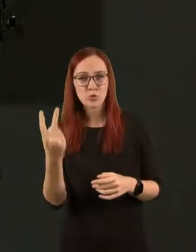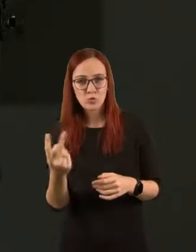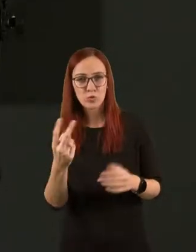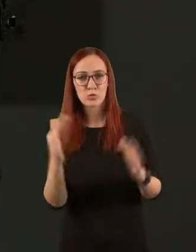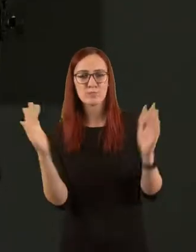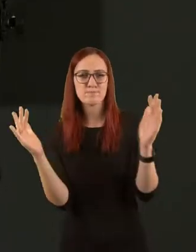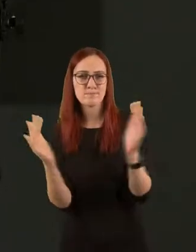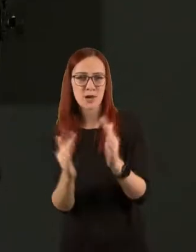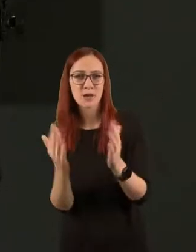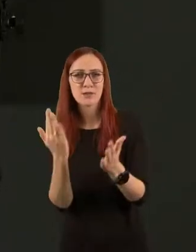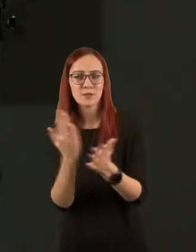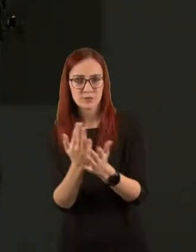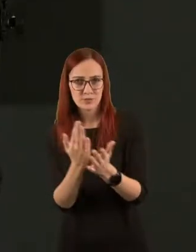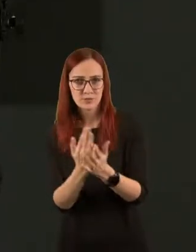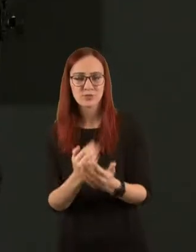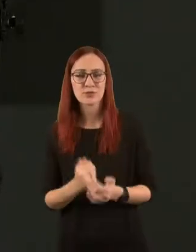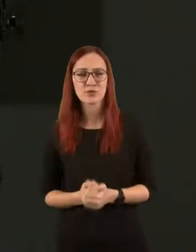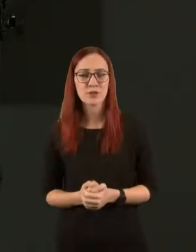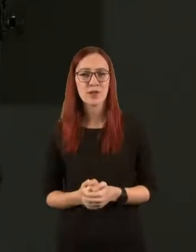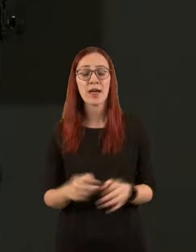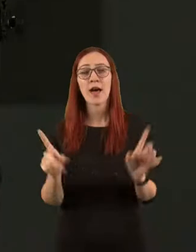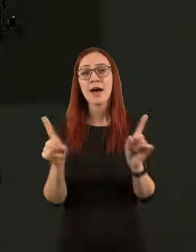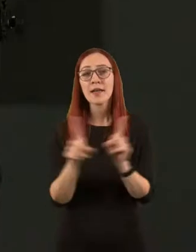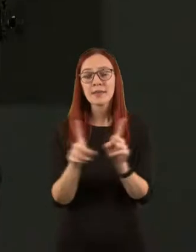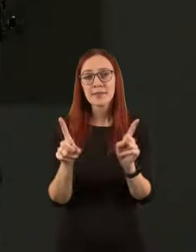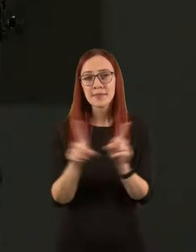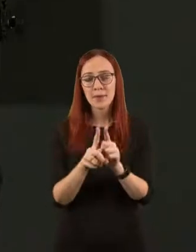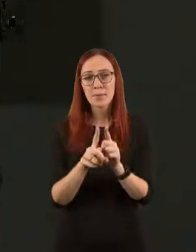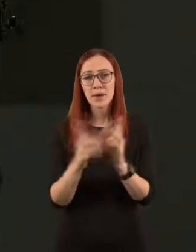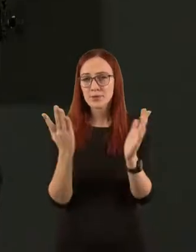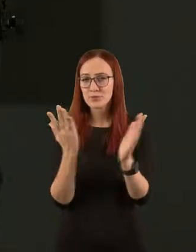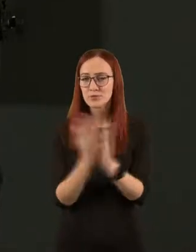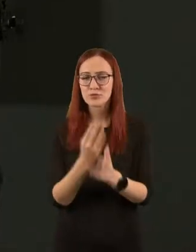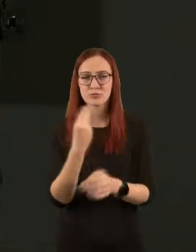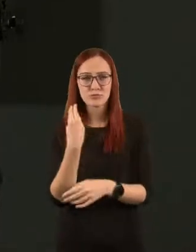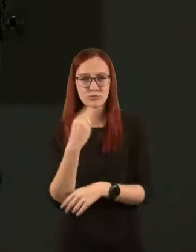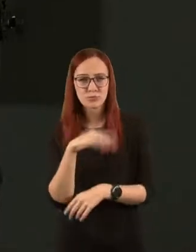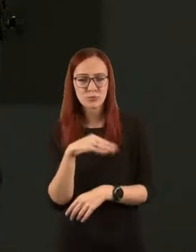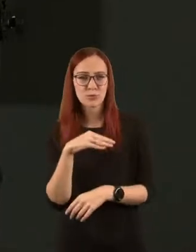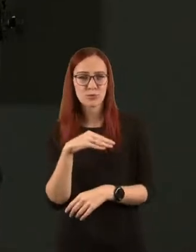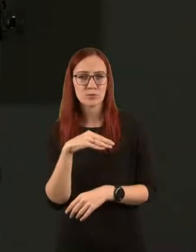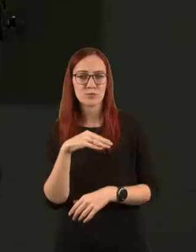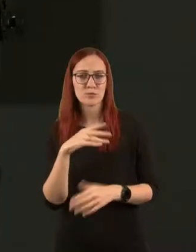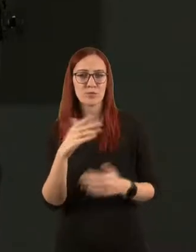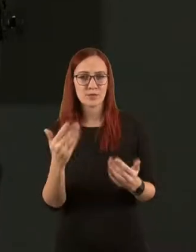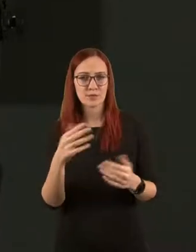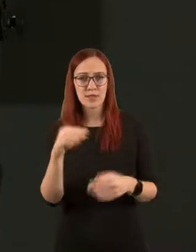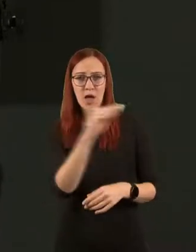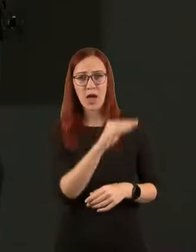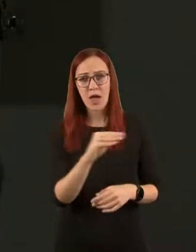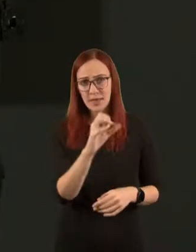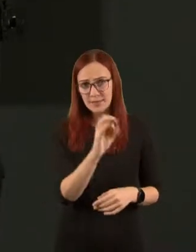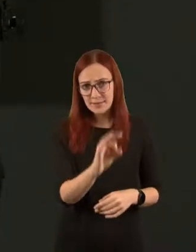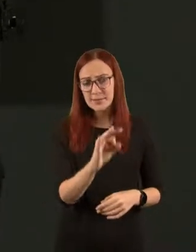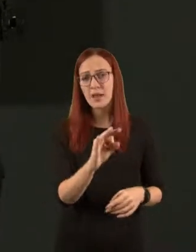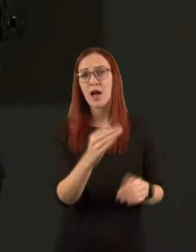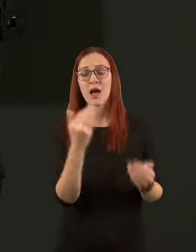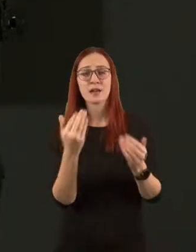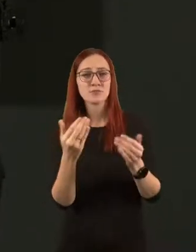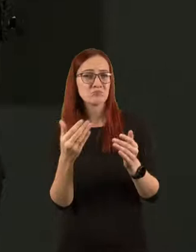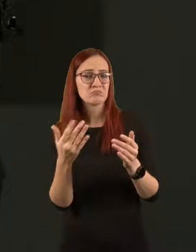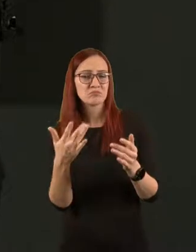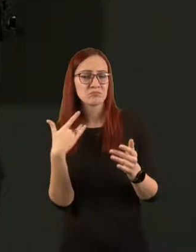We can be happy that we are among the member states who have achieved the greatest reductions in CO2 emissions. We also have one of the